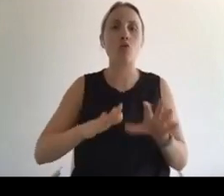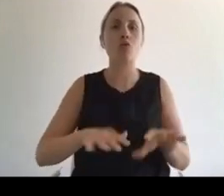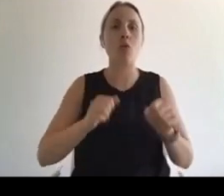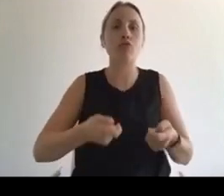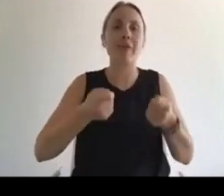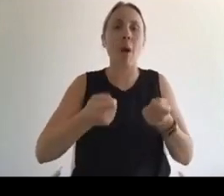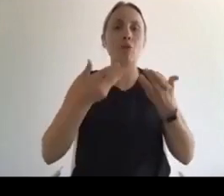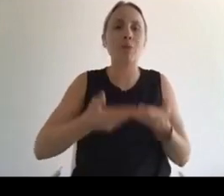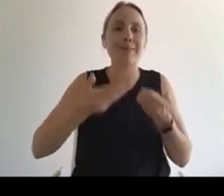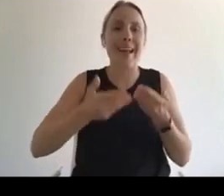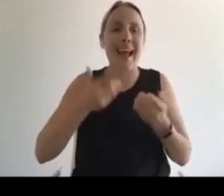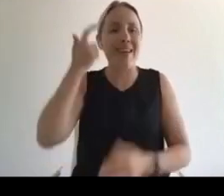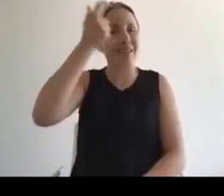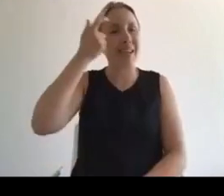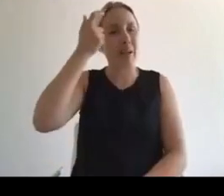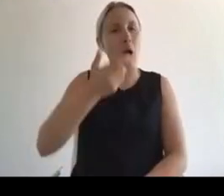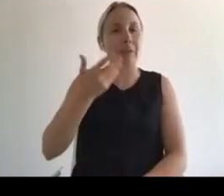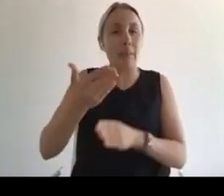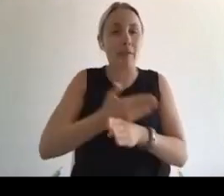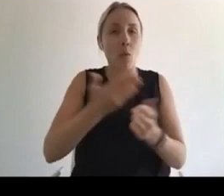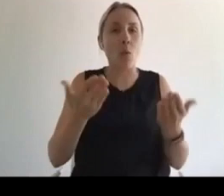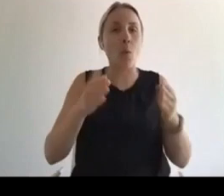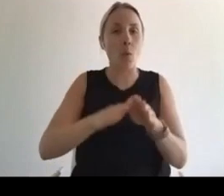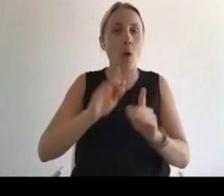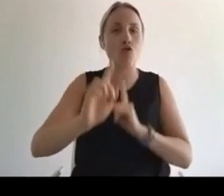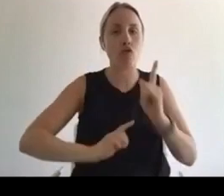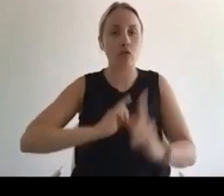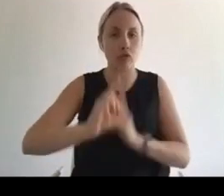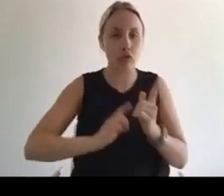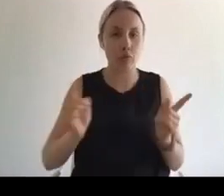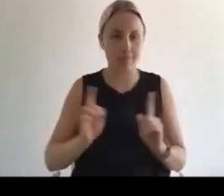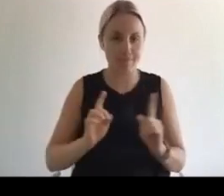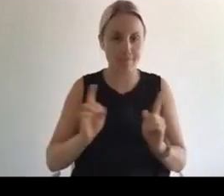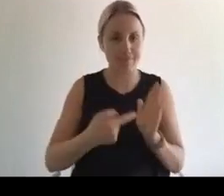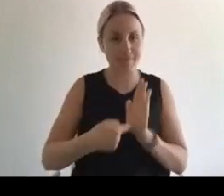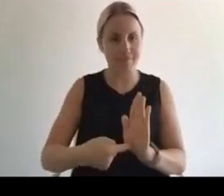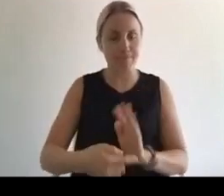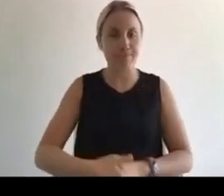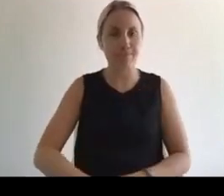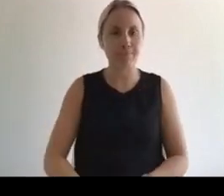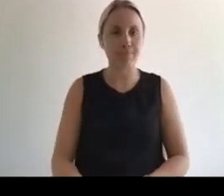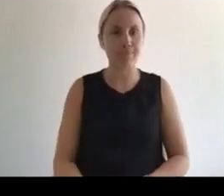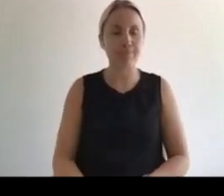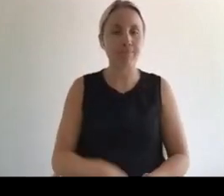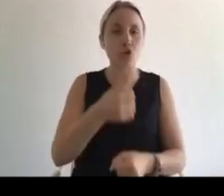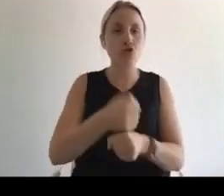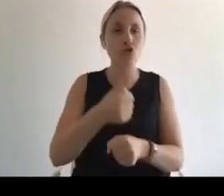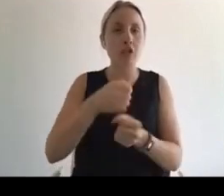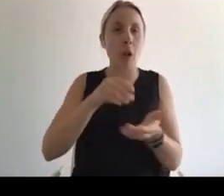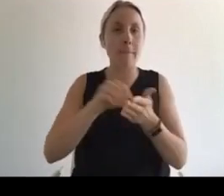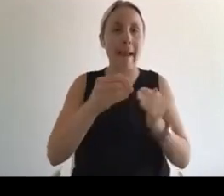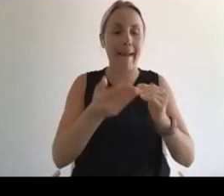as we are closing this conference is, for example, how does the gender pay gap relate to different